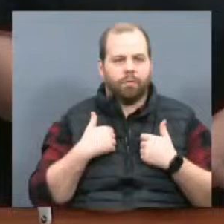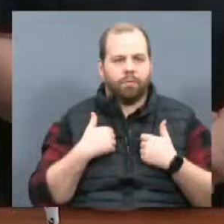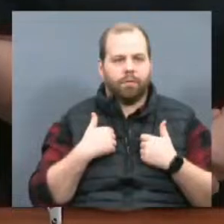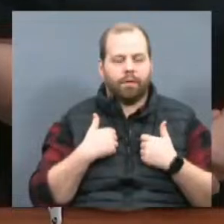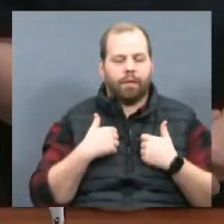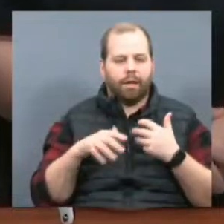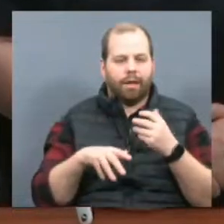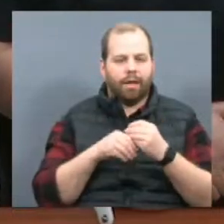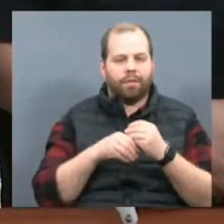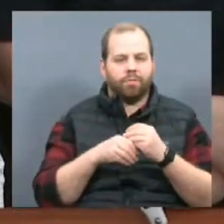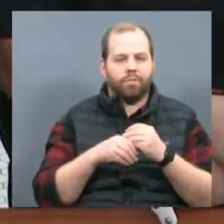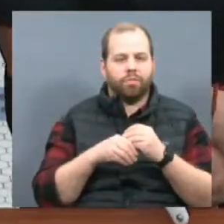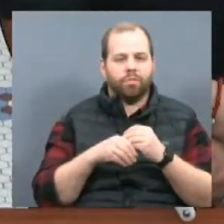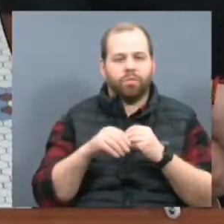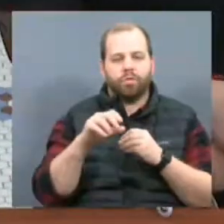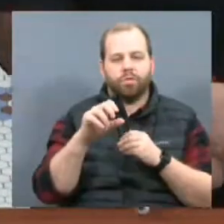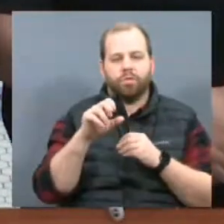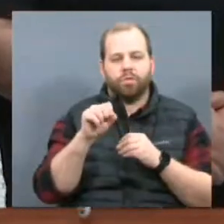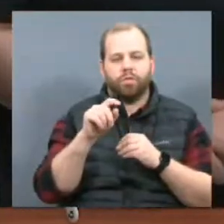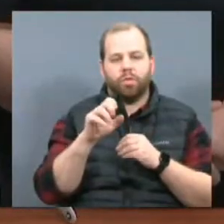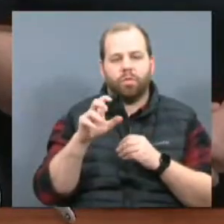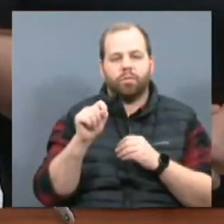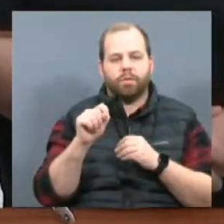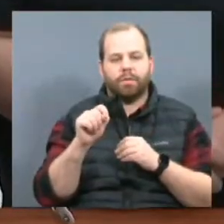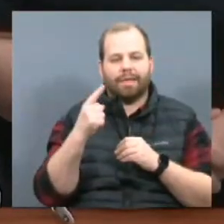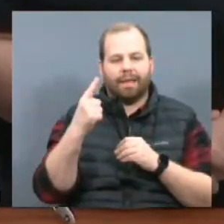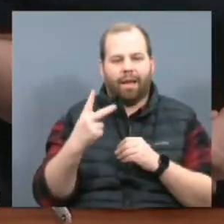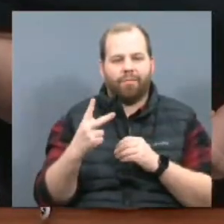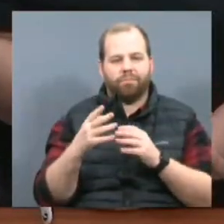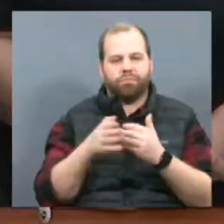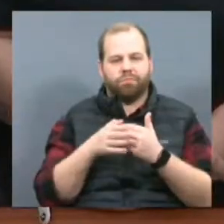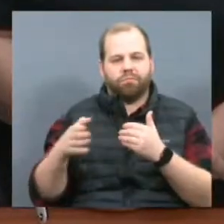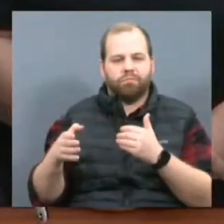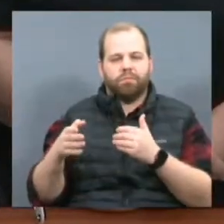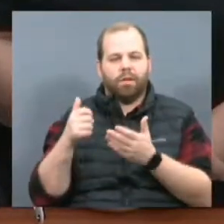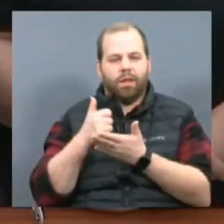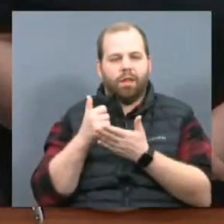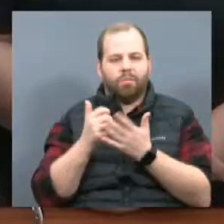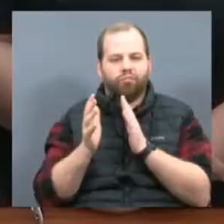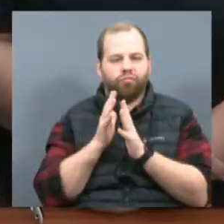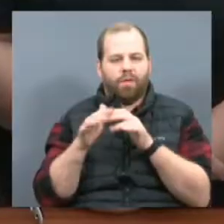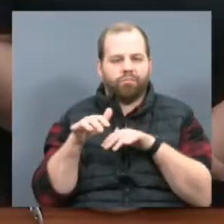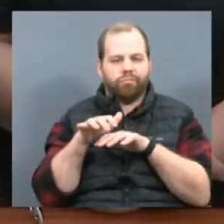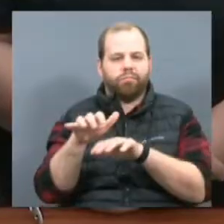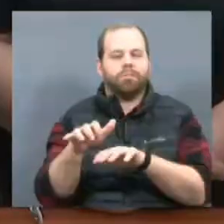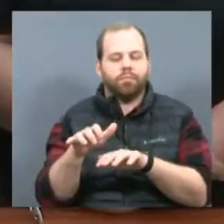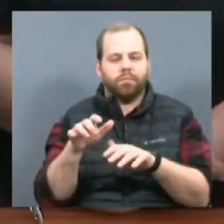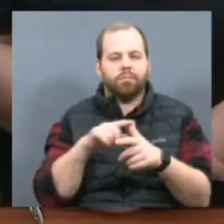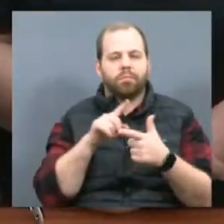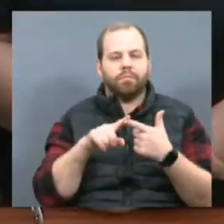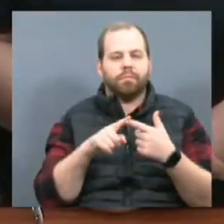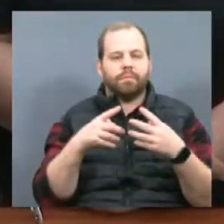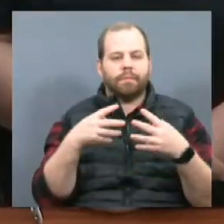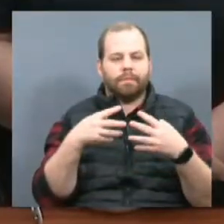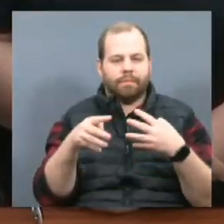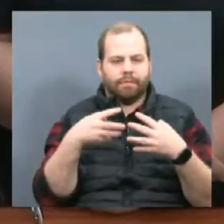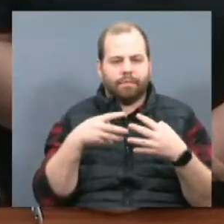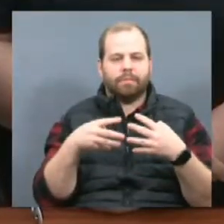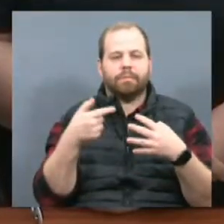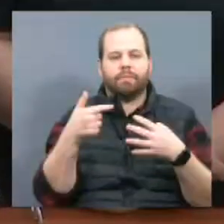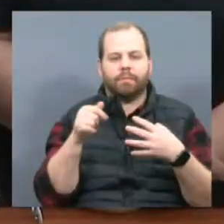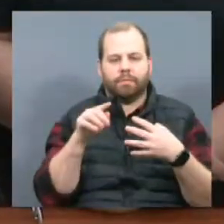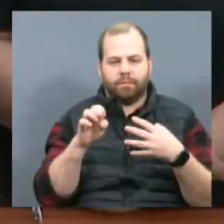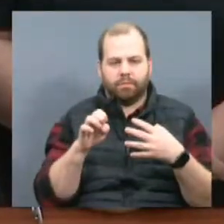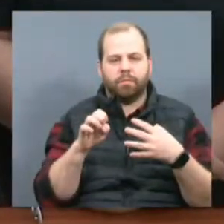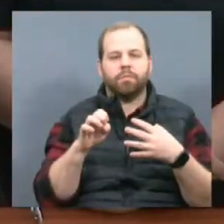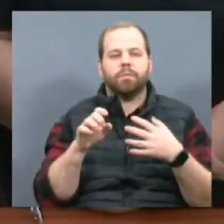of the property, which will help with the traffic. The gate was one of the issues that they want to have. Trash